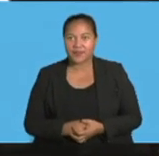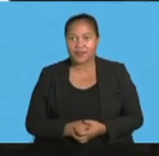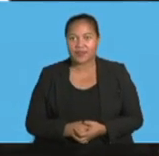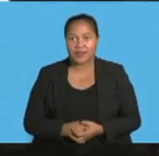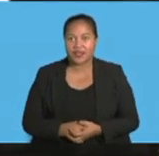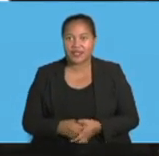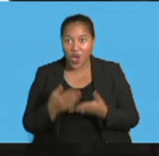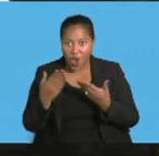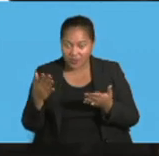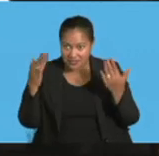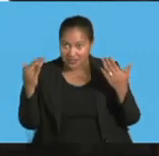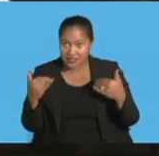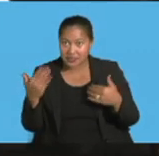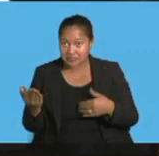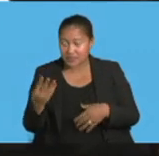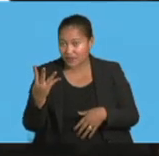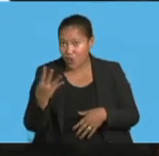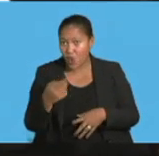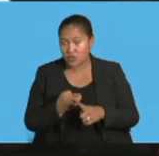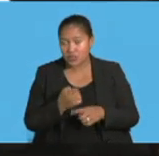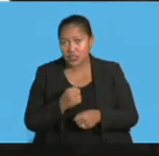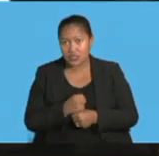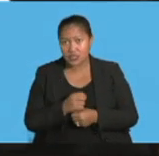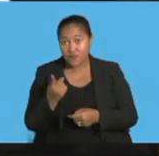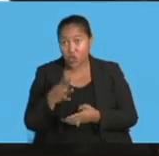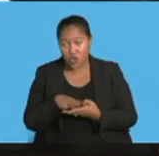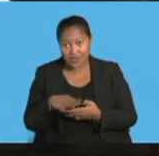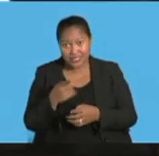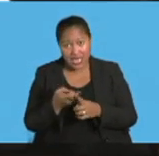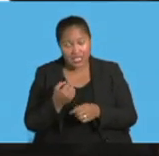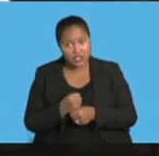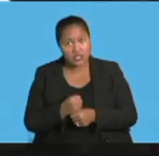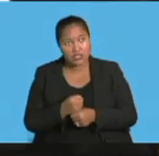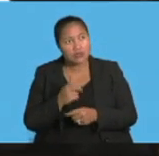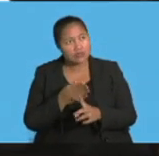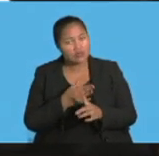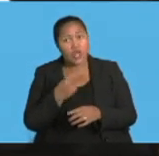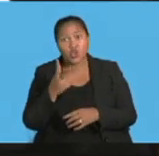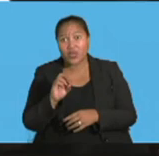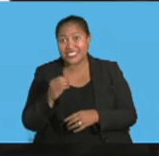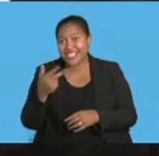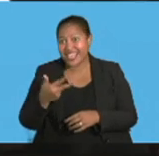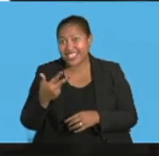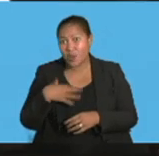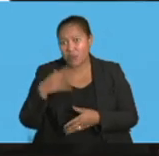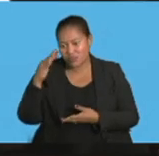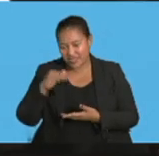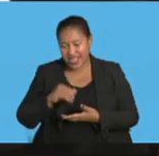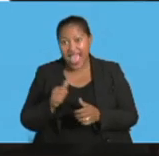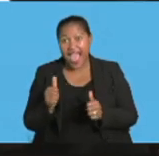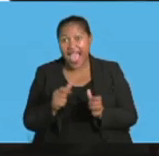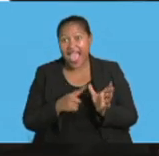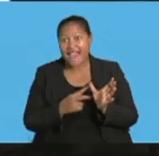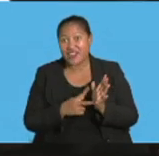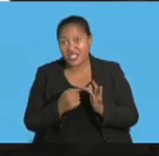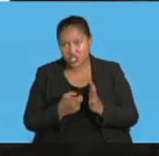Honourable Speaker, this rate of $4 kg was determined in late 2018 when the average market price offered by the butchers